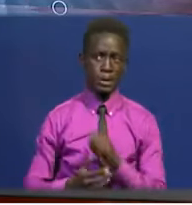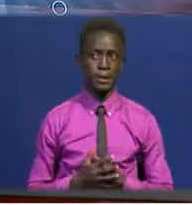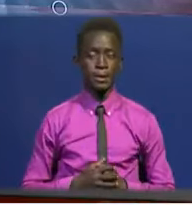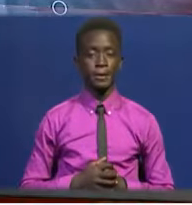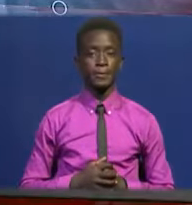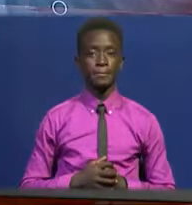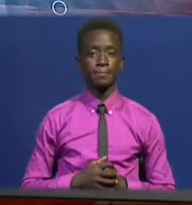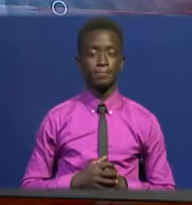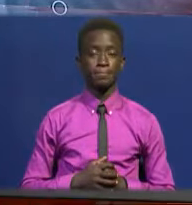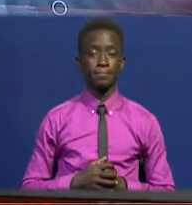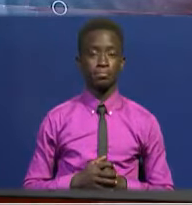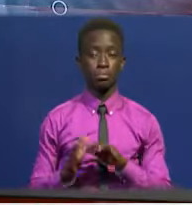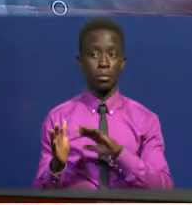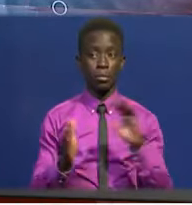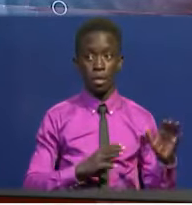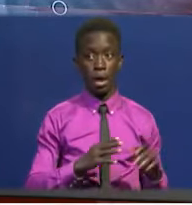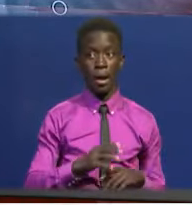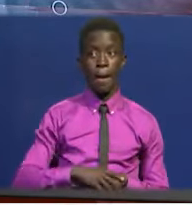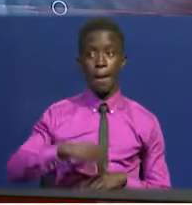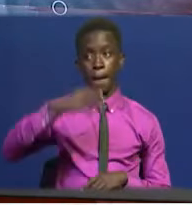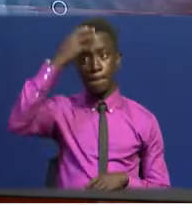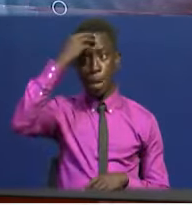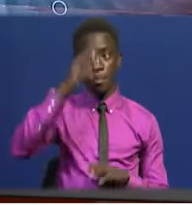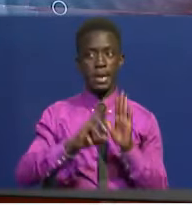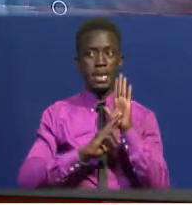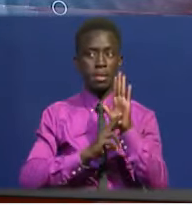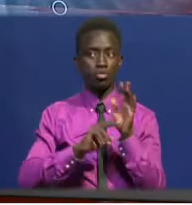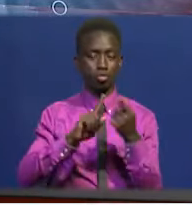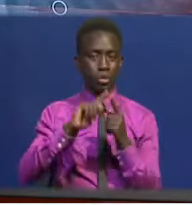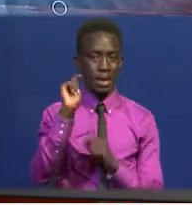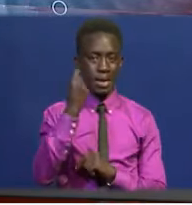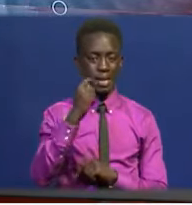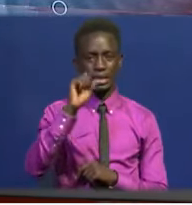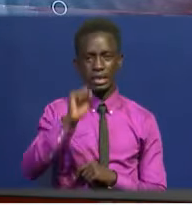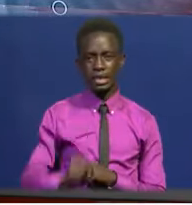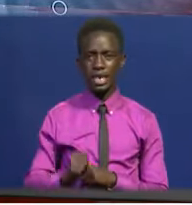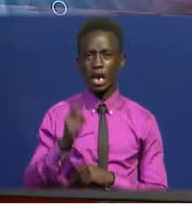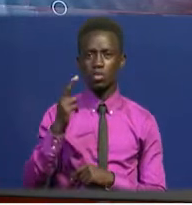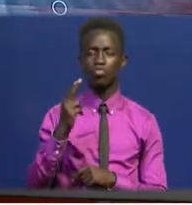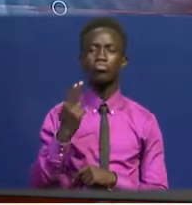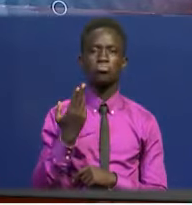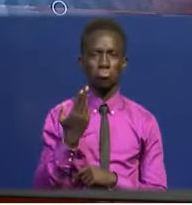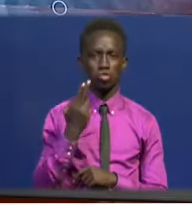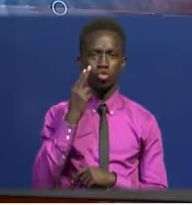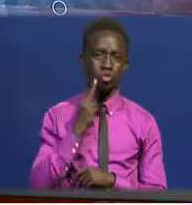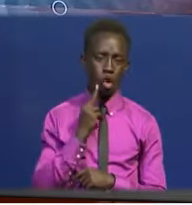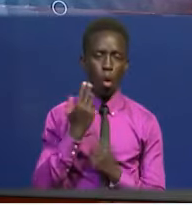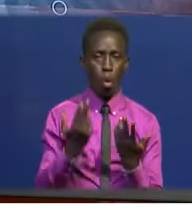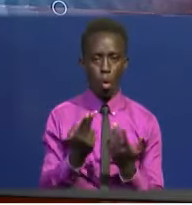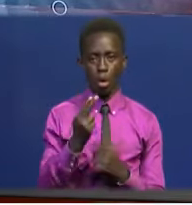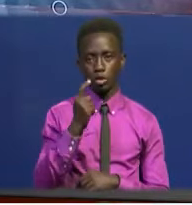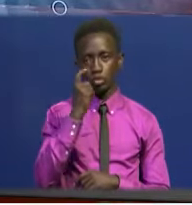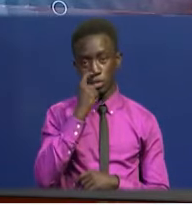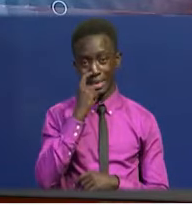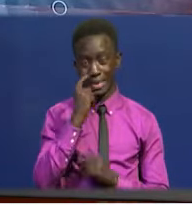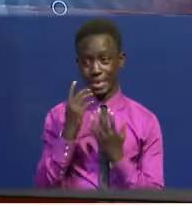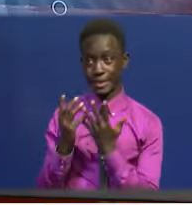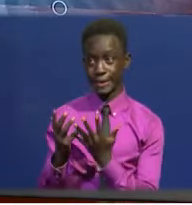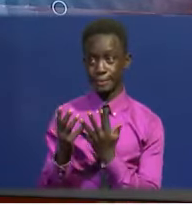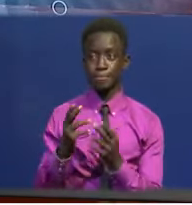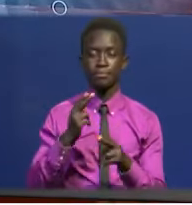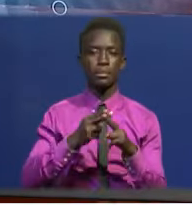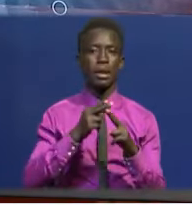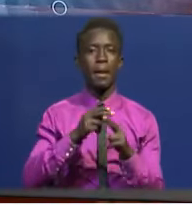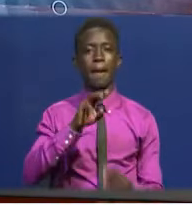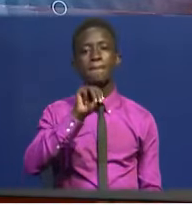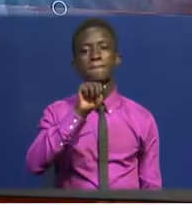Elsewhere, Pope, a representative to Kenya and Southern Sudan, Apostolic, that is Nuncio Dr. Hubertus Matheus Maria